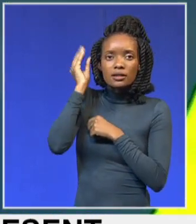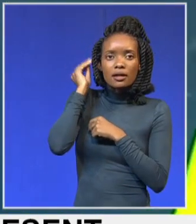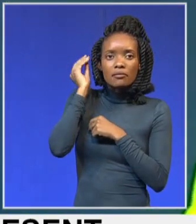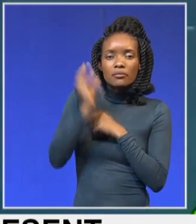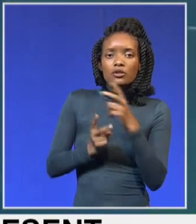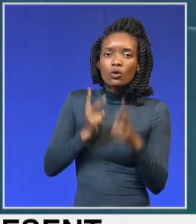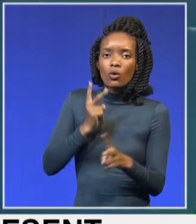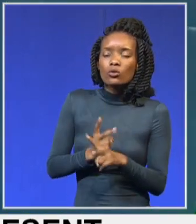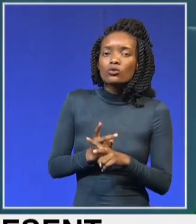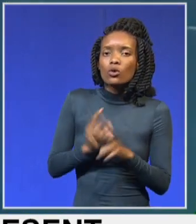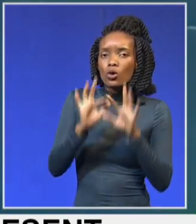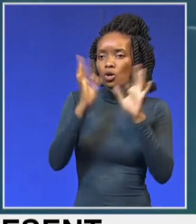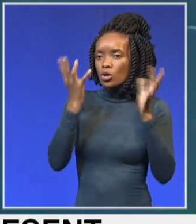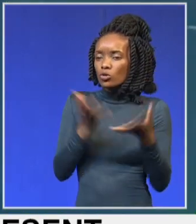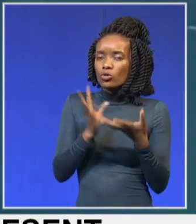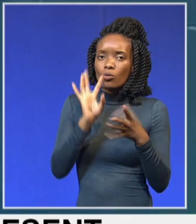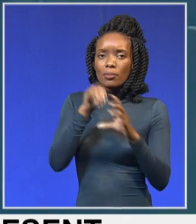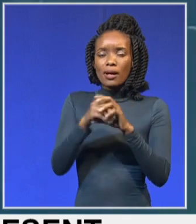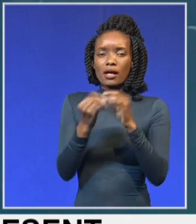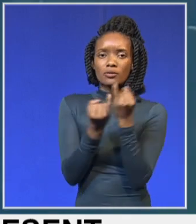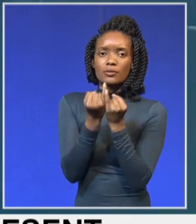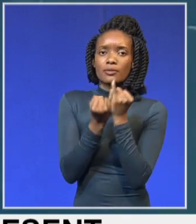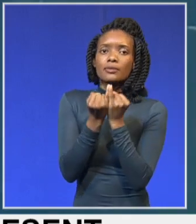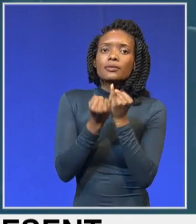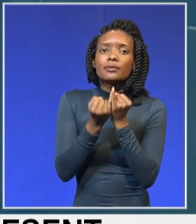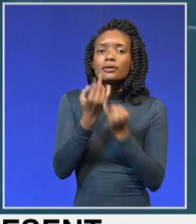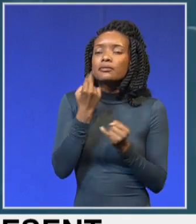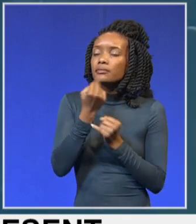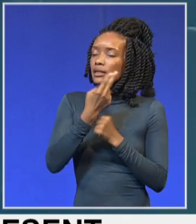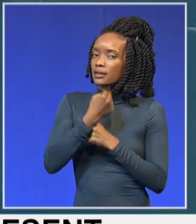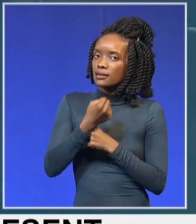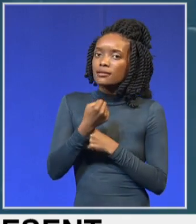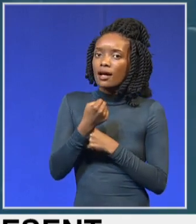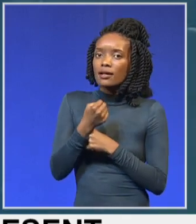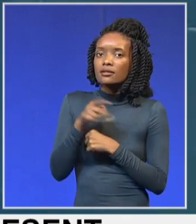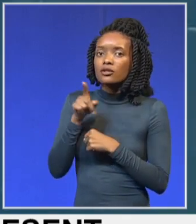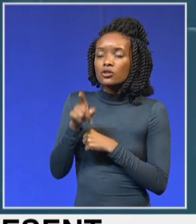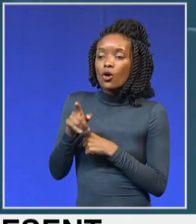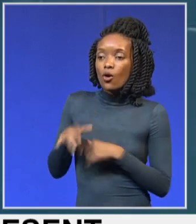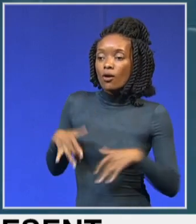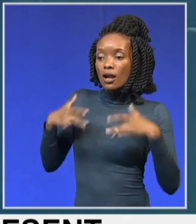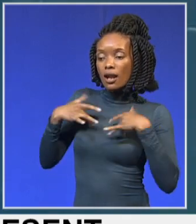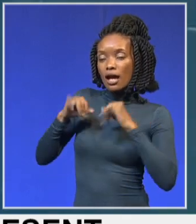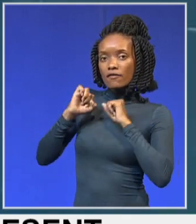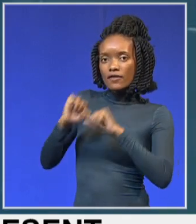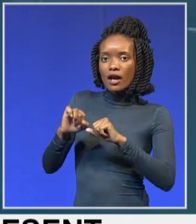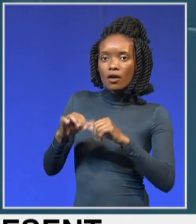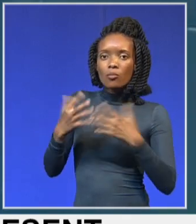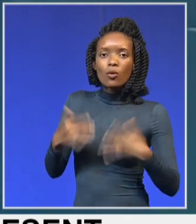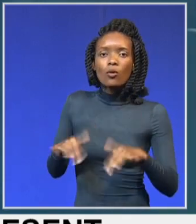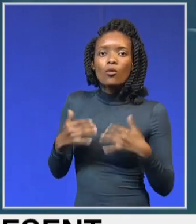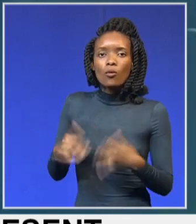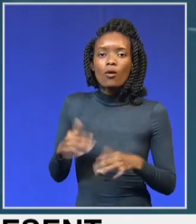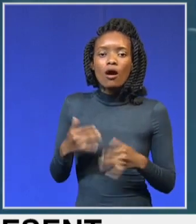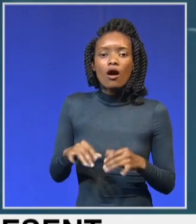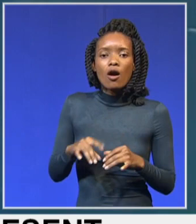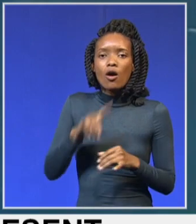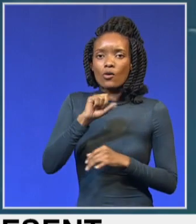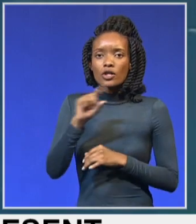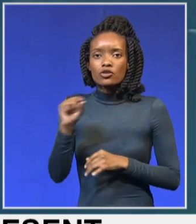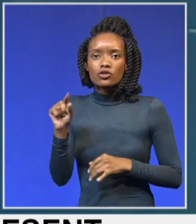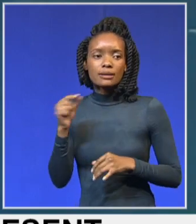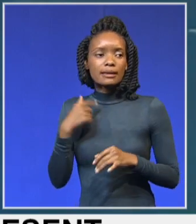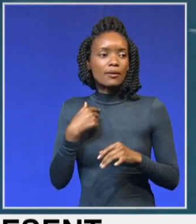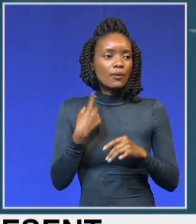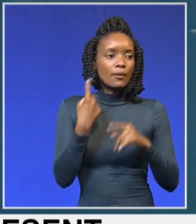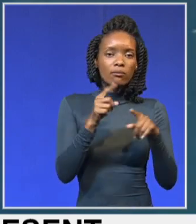globe, compete globally makes really a big difference in the lives of these learners. They are exposed to how these FLL,